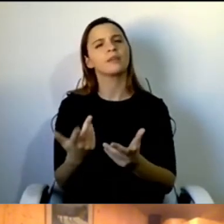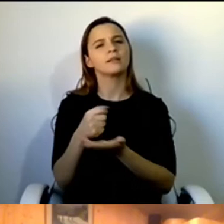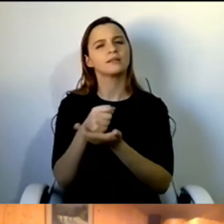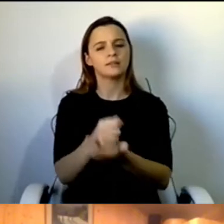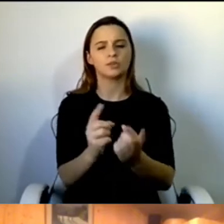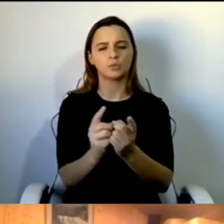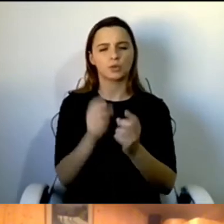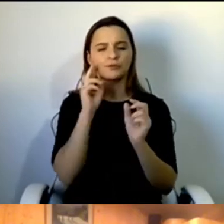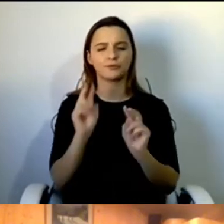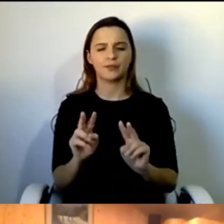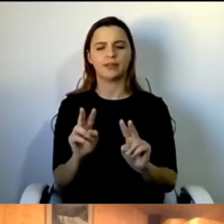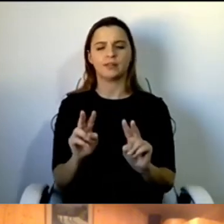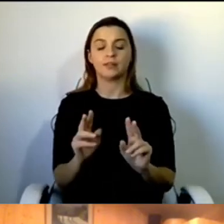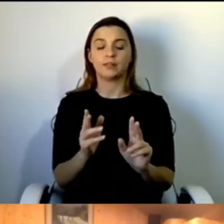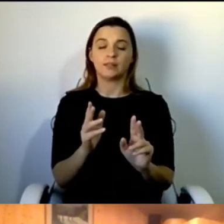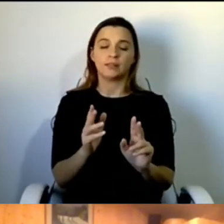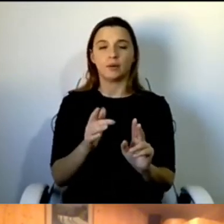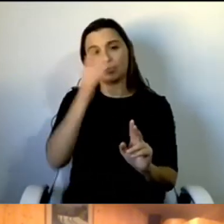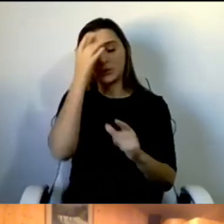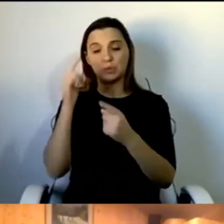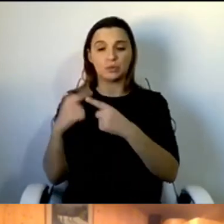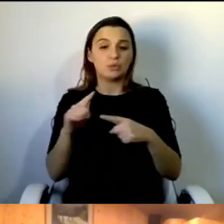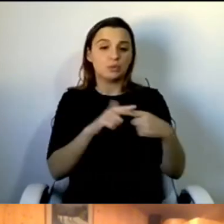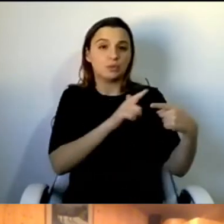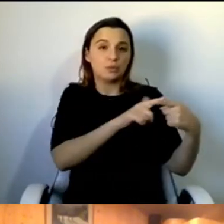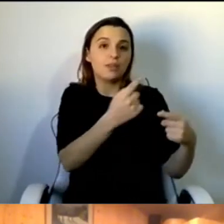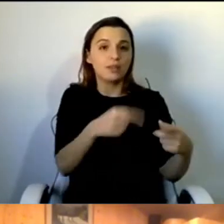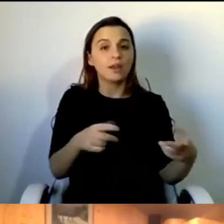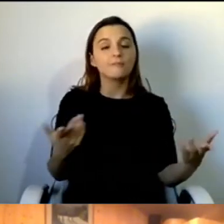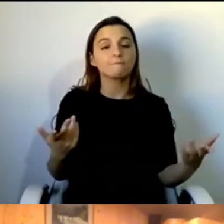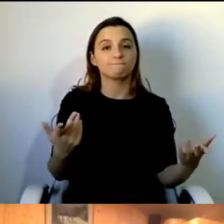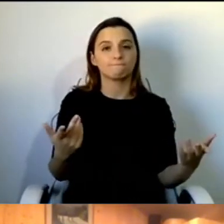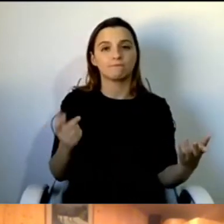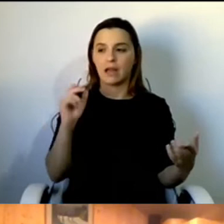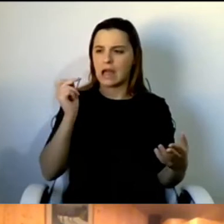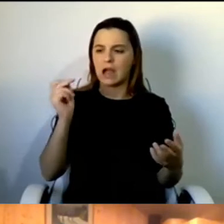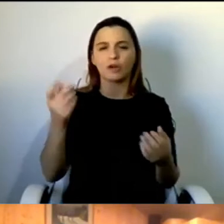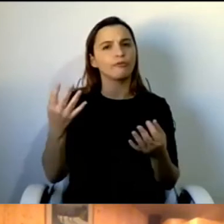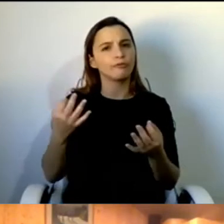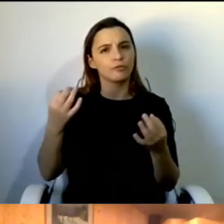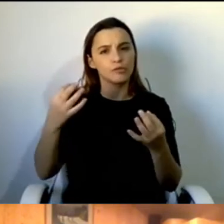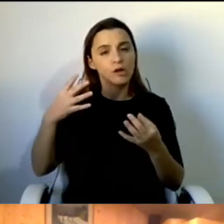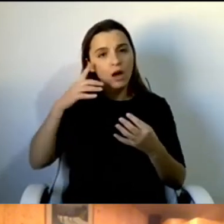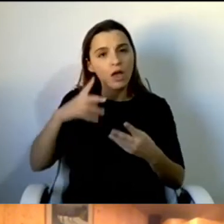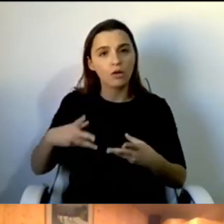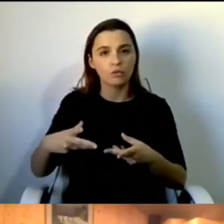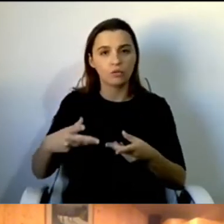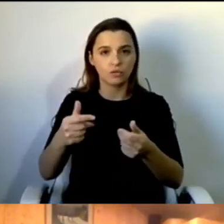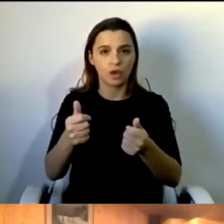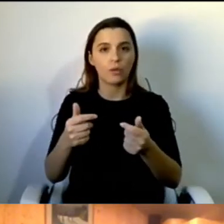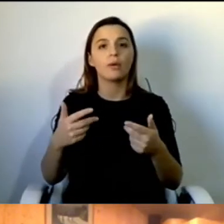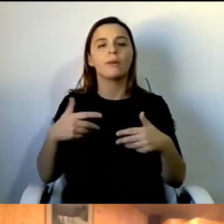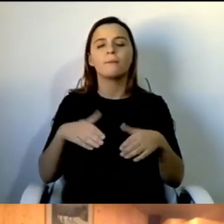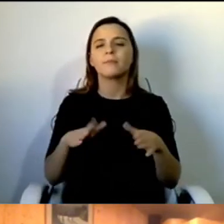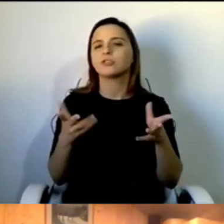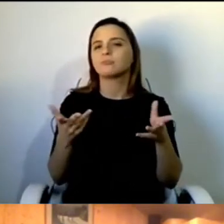had the main party, the Social Democrats, against us, I would say, which has been